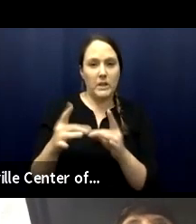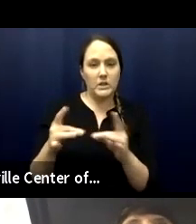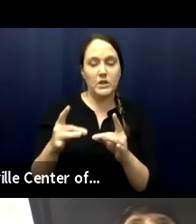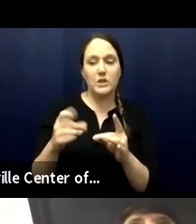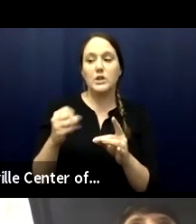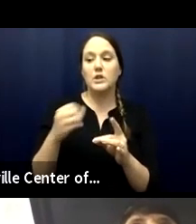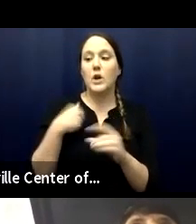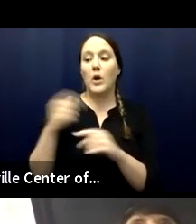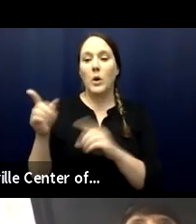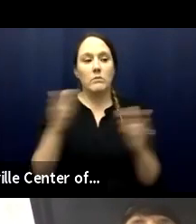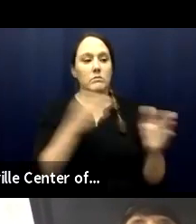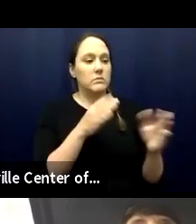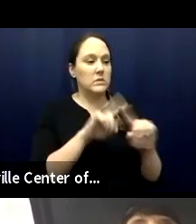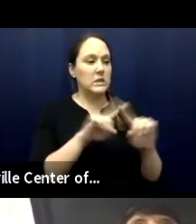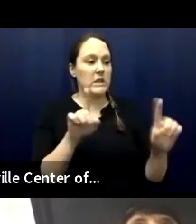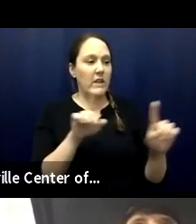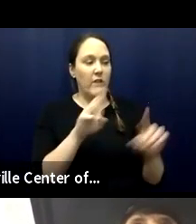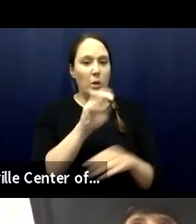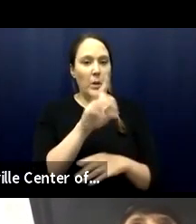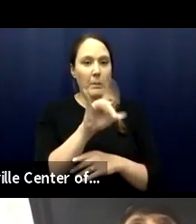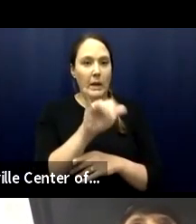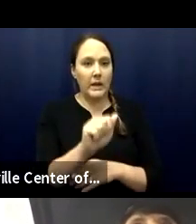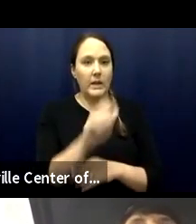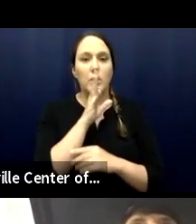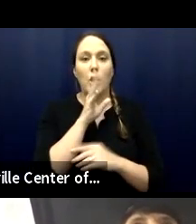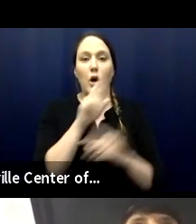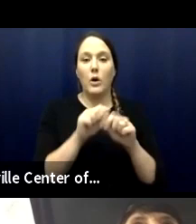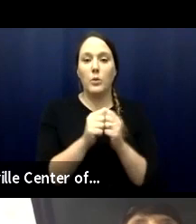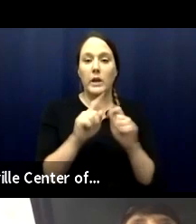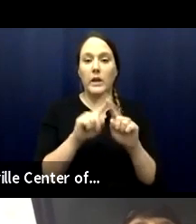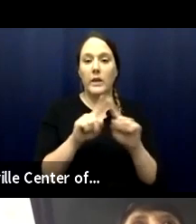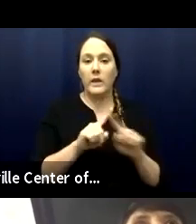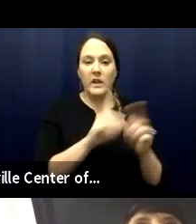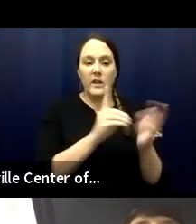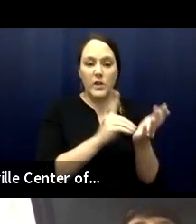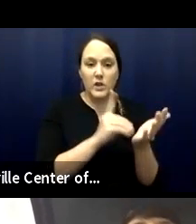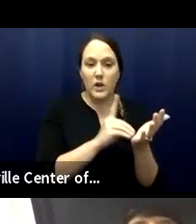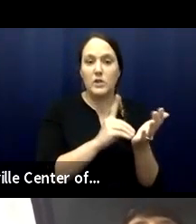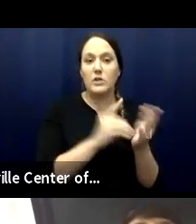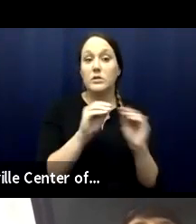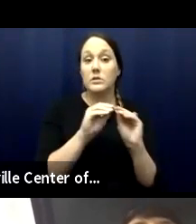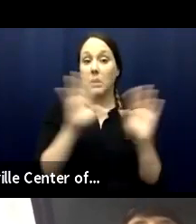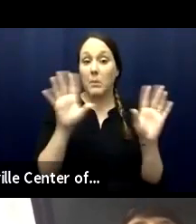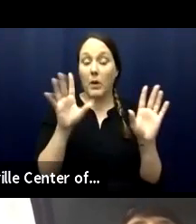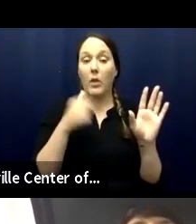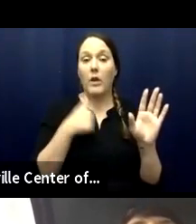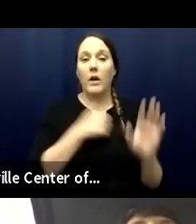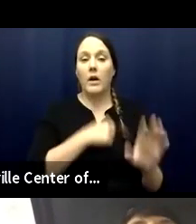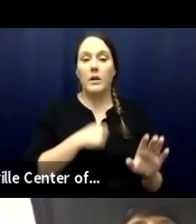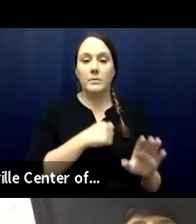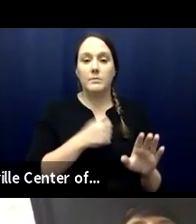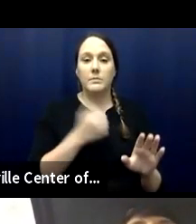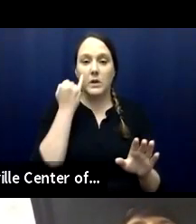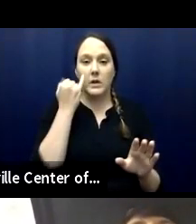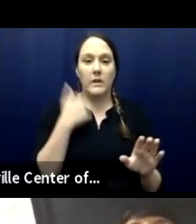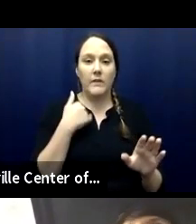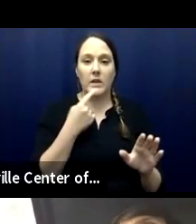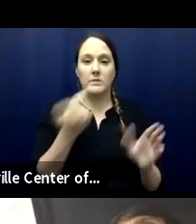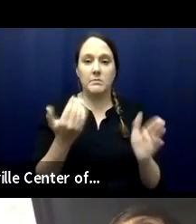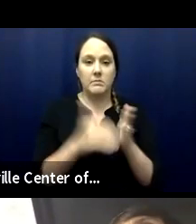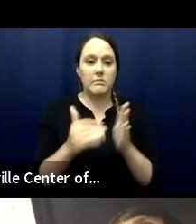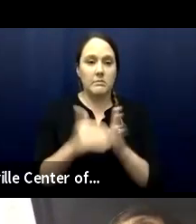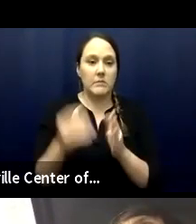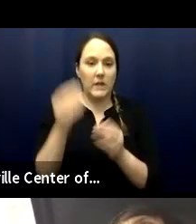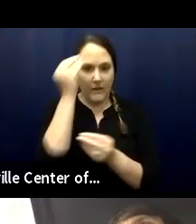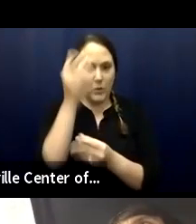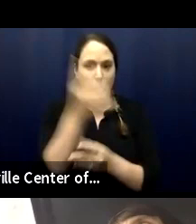to alternative media and then talked to different doctors. And apparently, I apologize if I repeat information that you